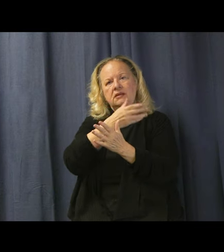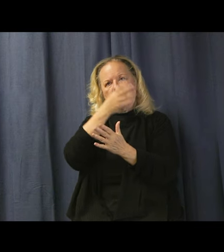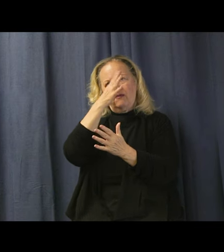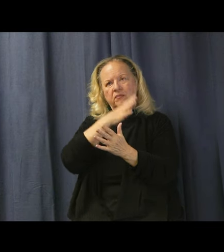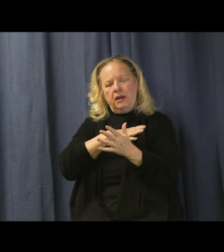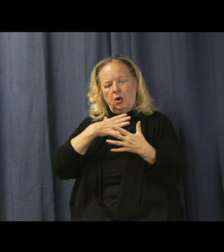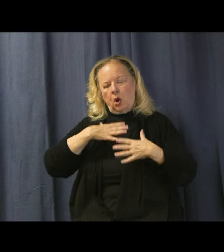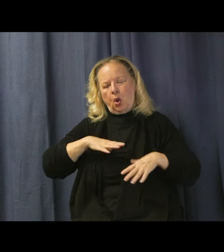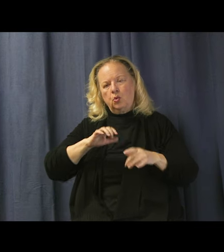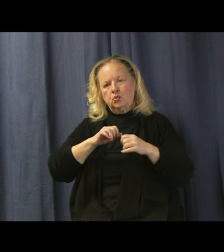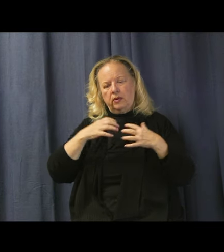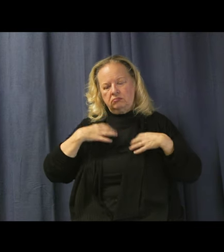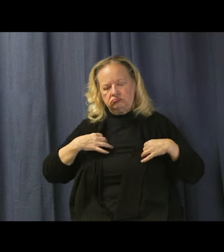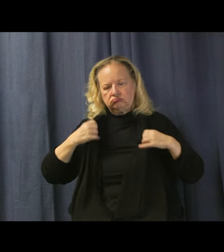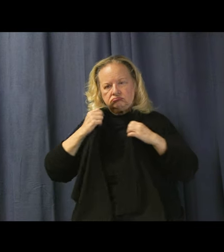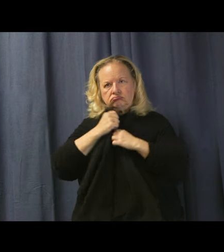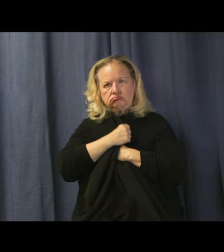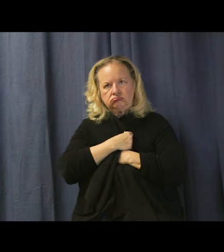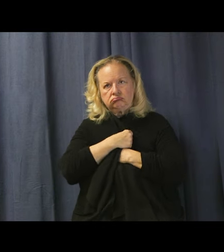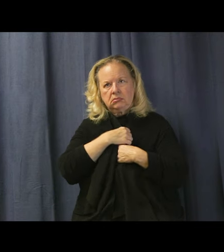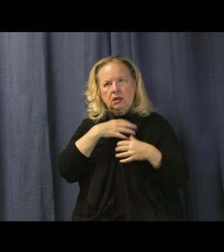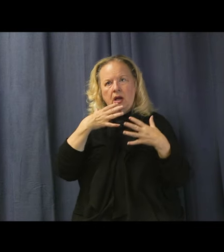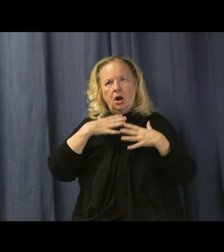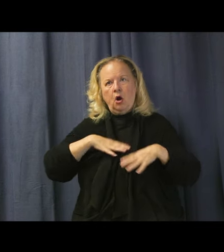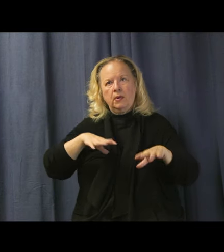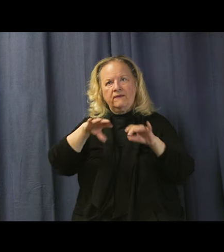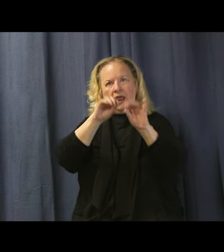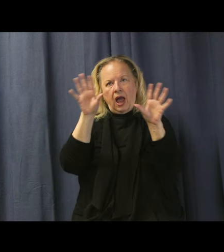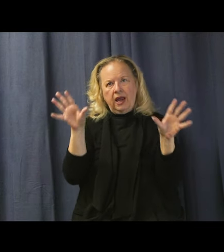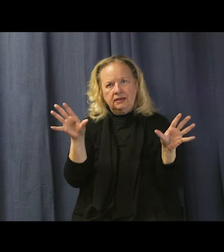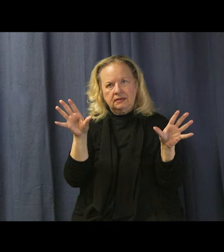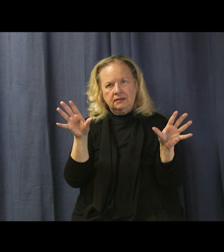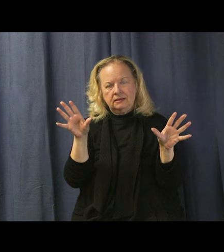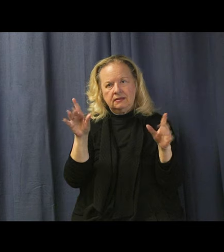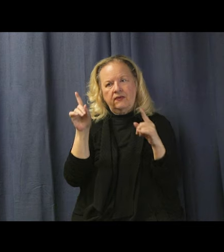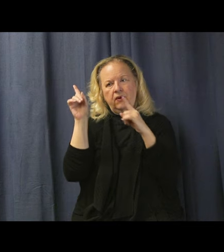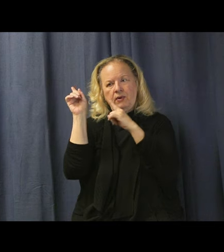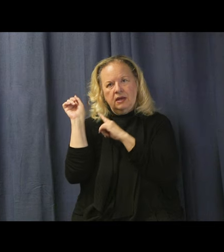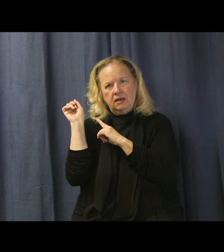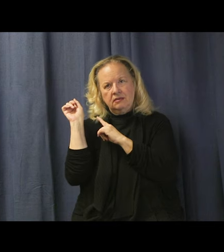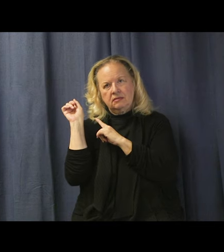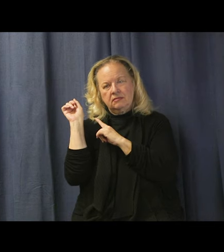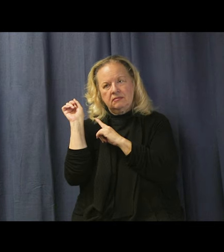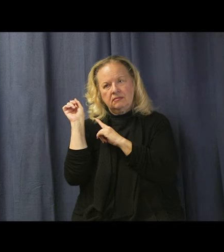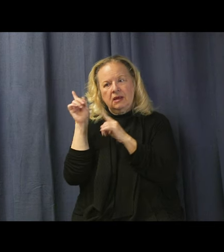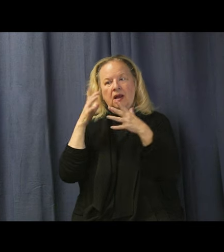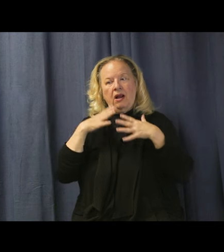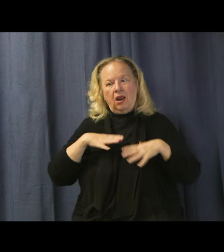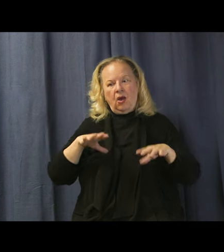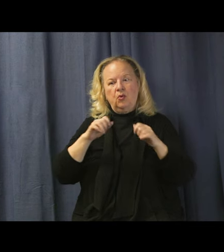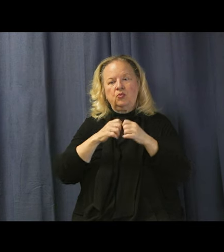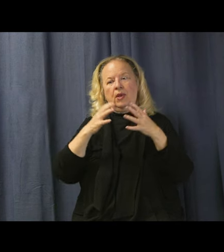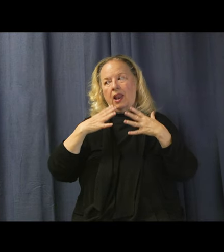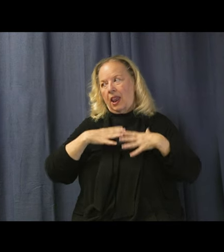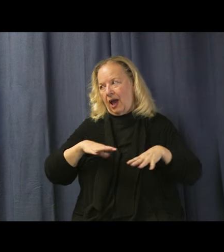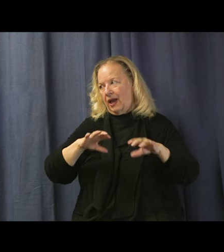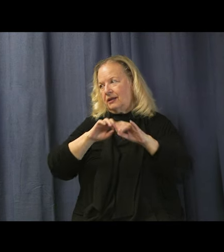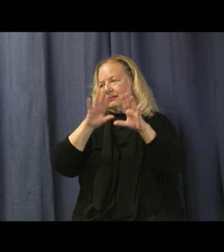with a garment. What is he clothed with? A garment of light. And here he is, clothed with a garment of